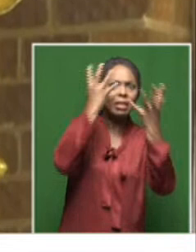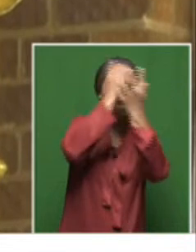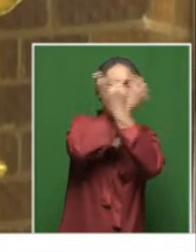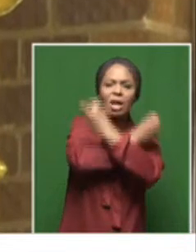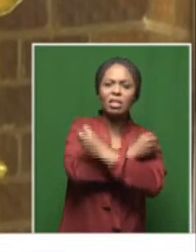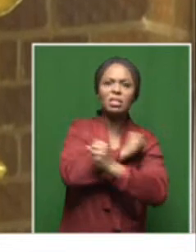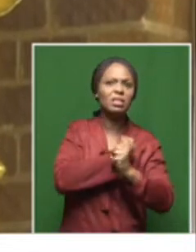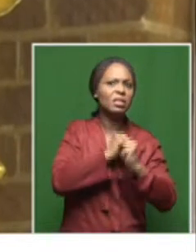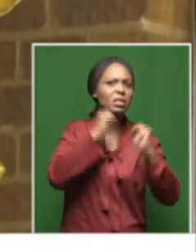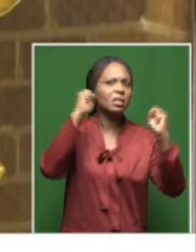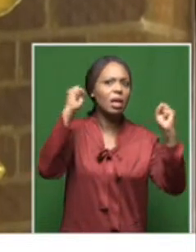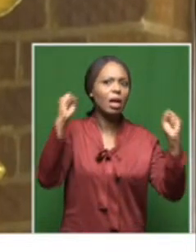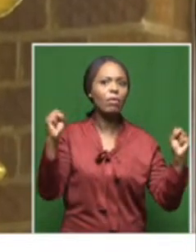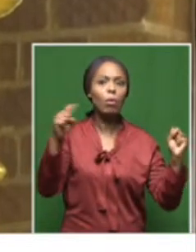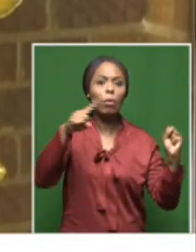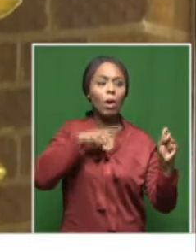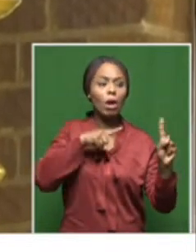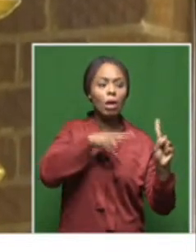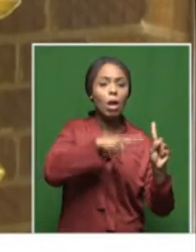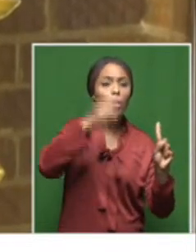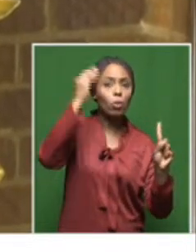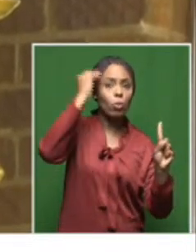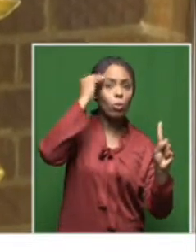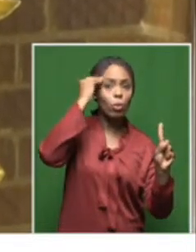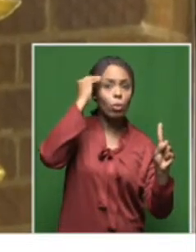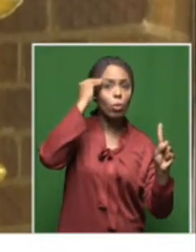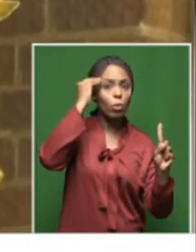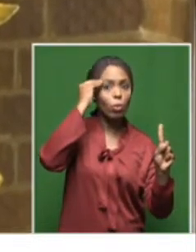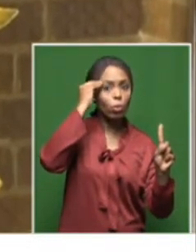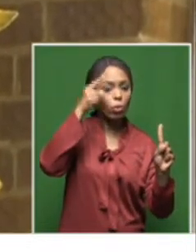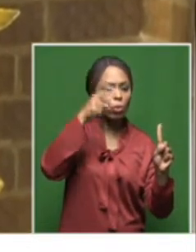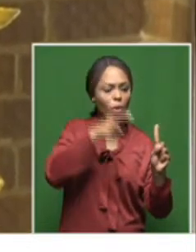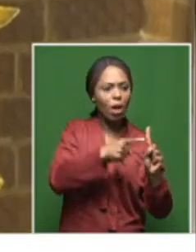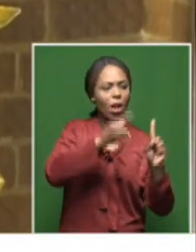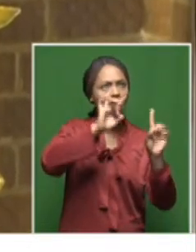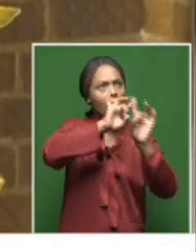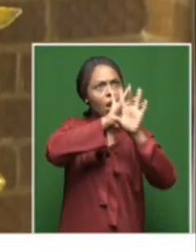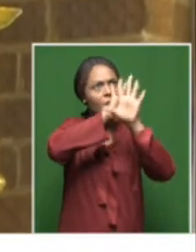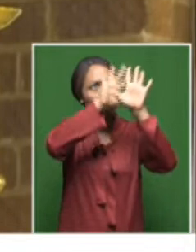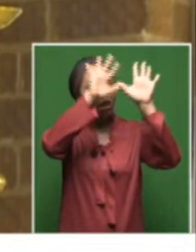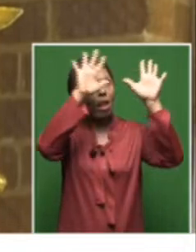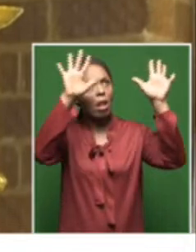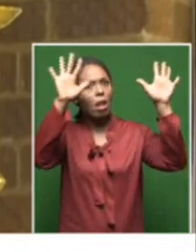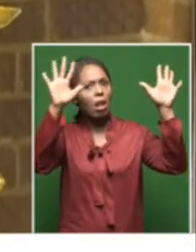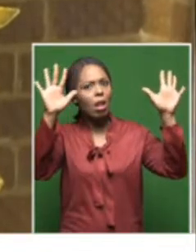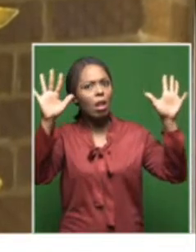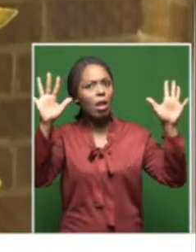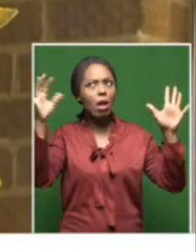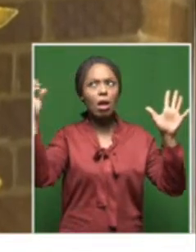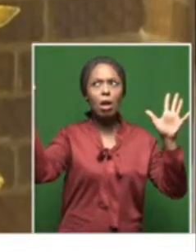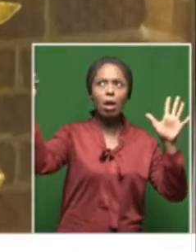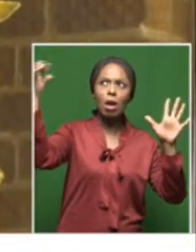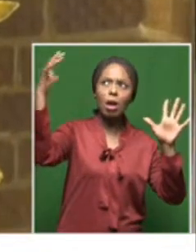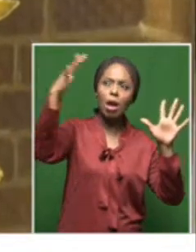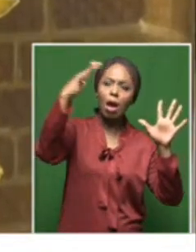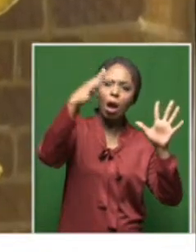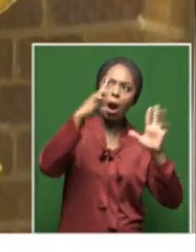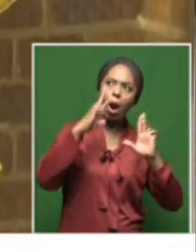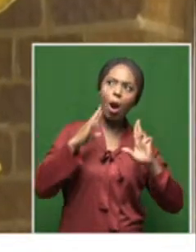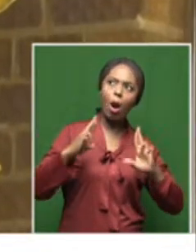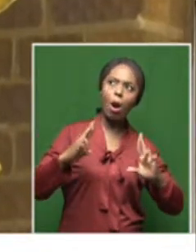For she knew that even then, the shimmers of light, the light of hope, reign above.